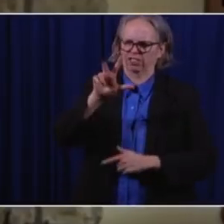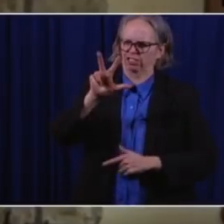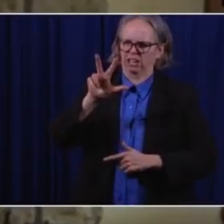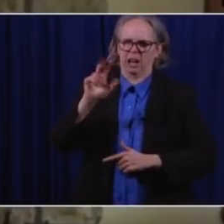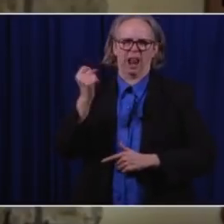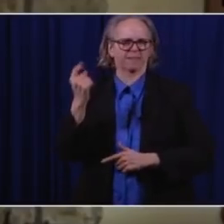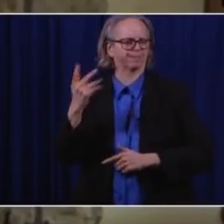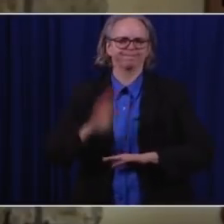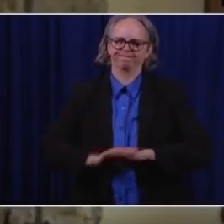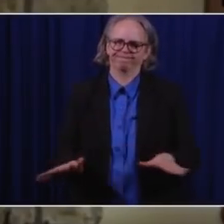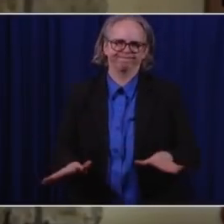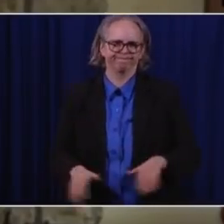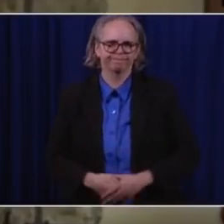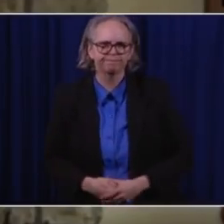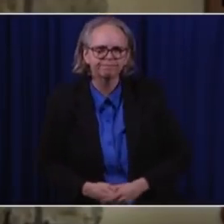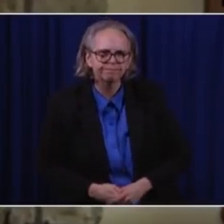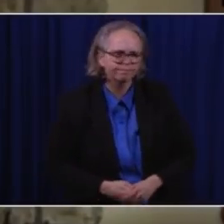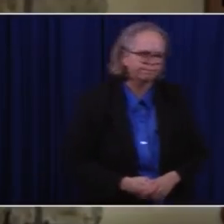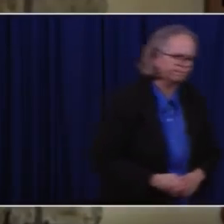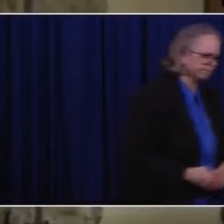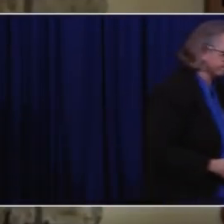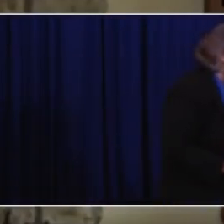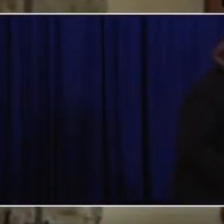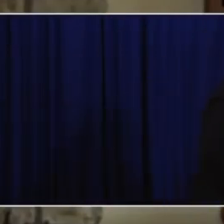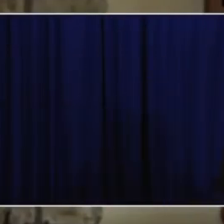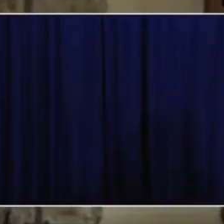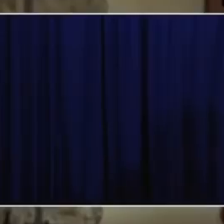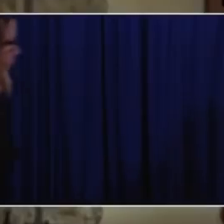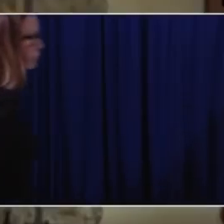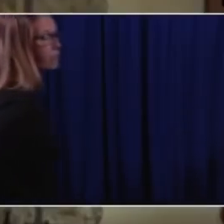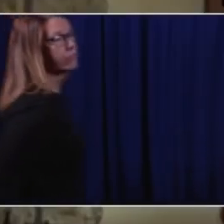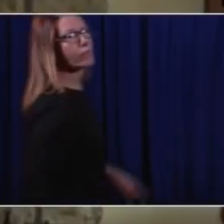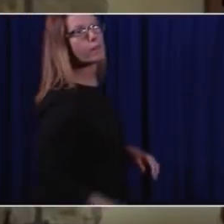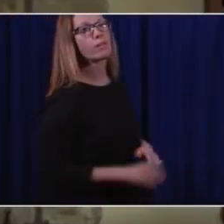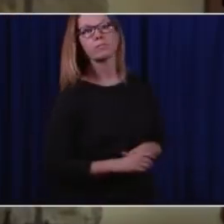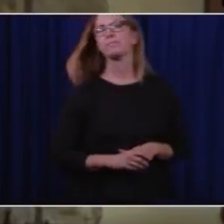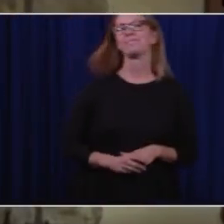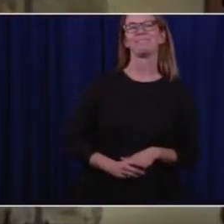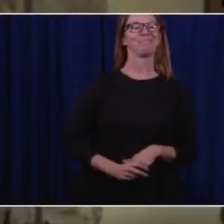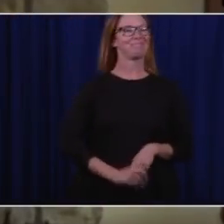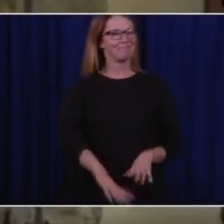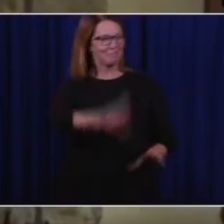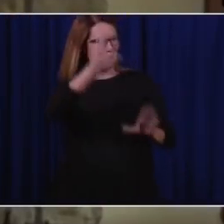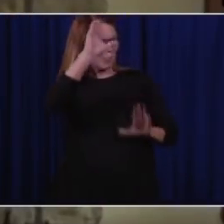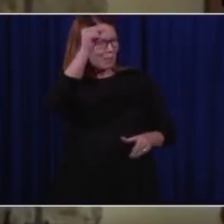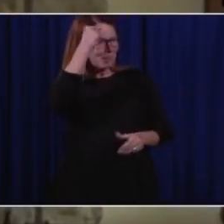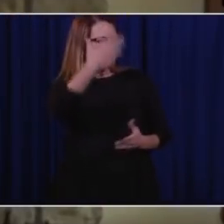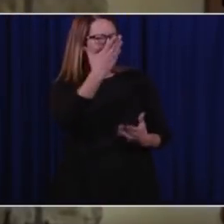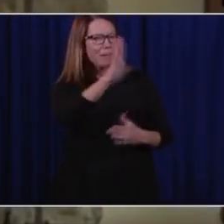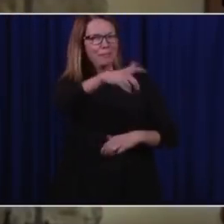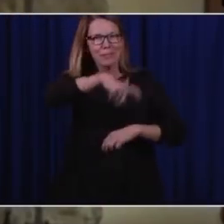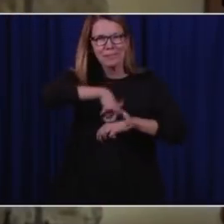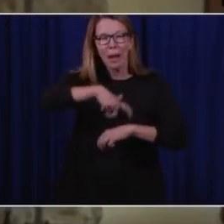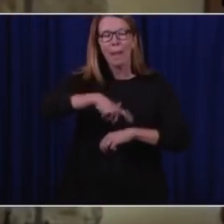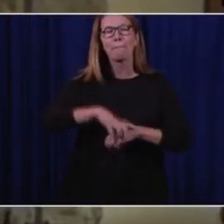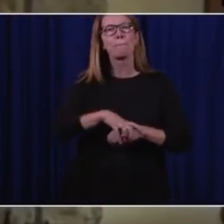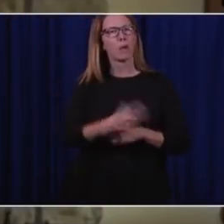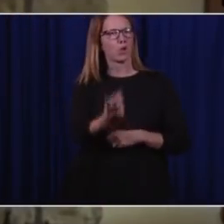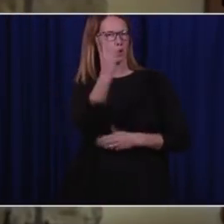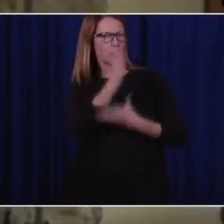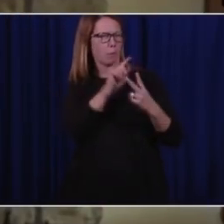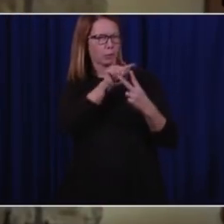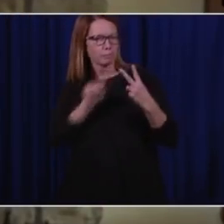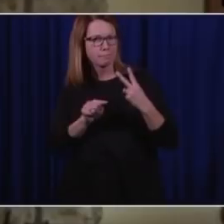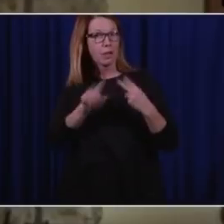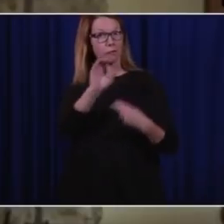Next question is from Kevin Landers at WBNS in Columbus. Hello, Governor. Thanks again for your time. Two-parter for you. Franklin County